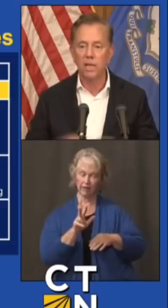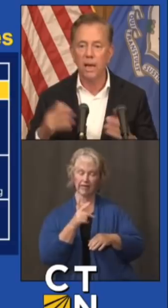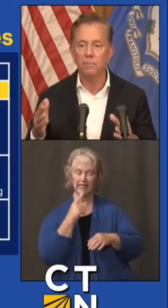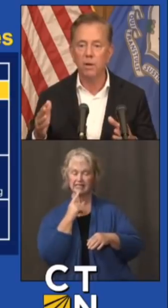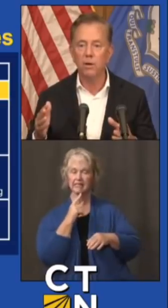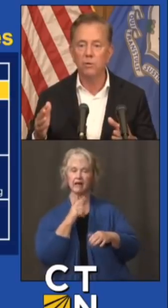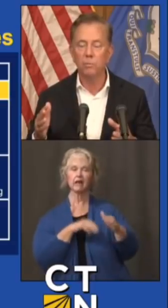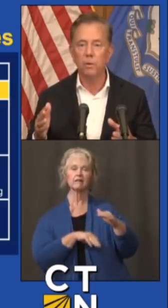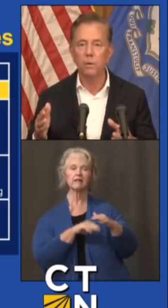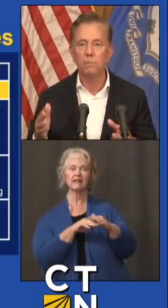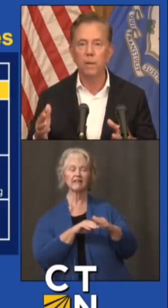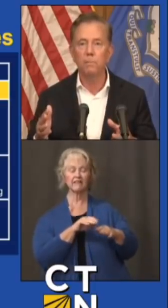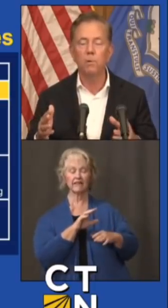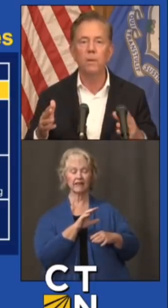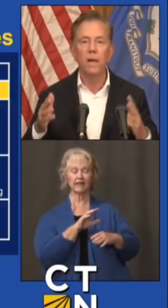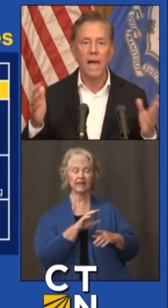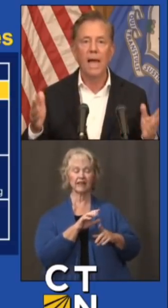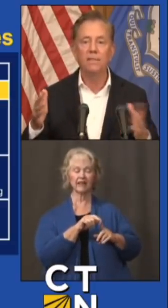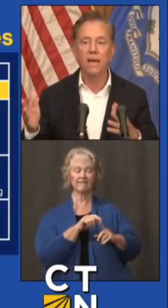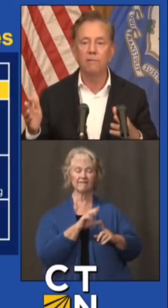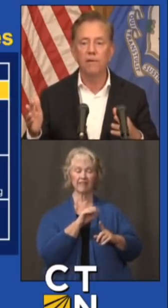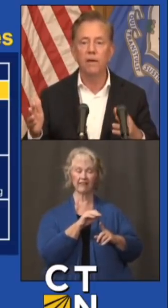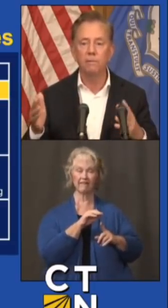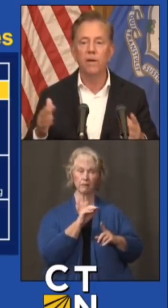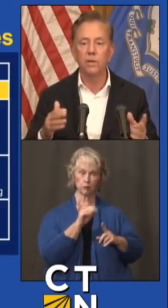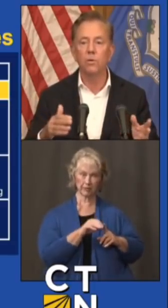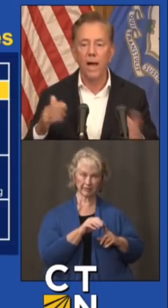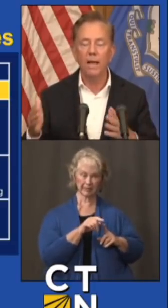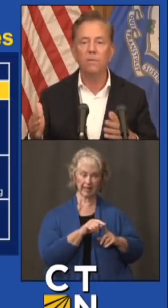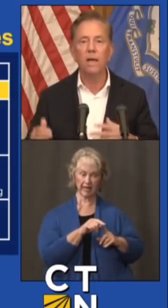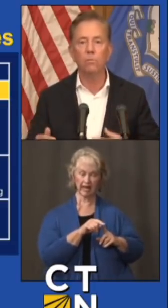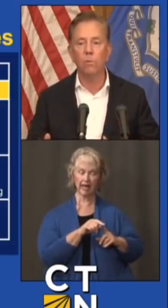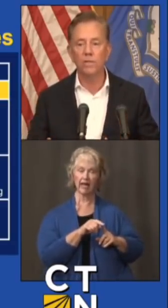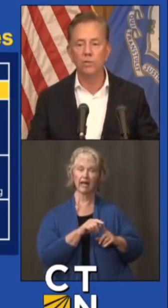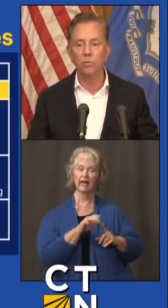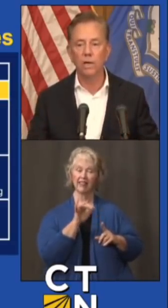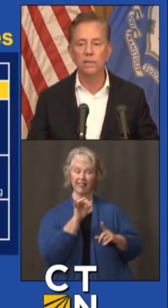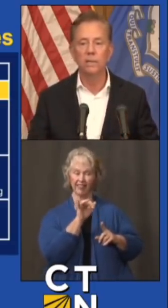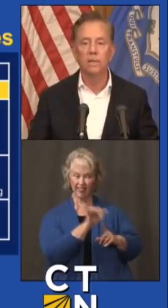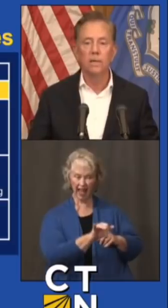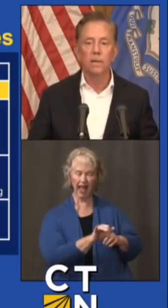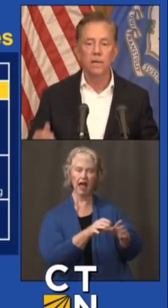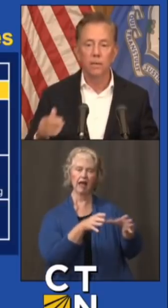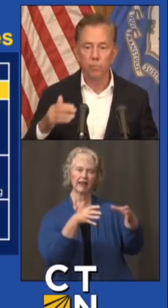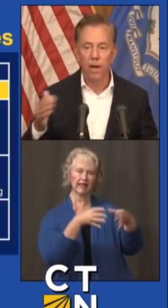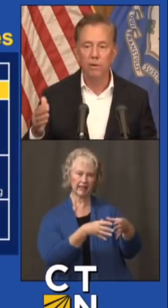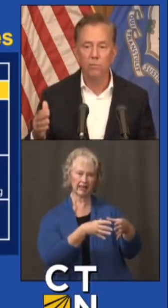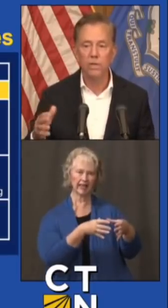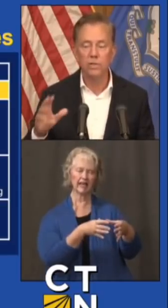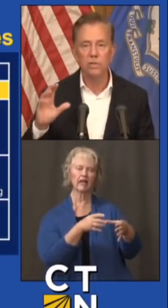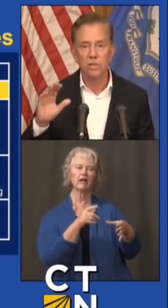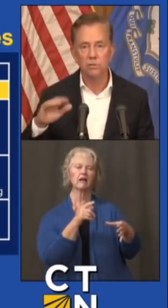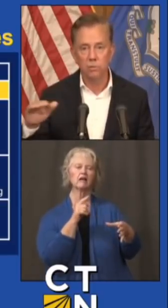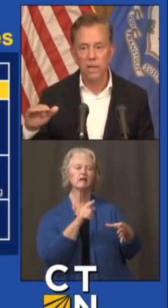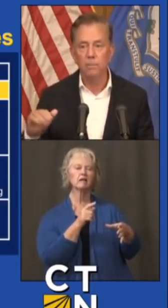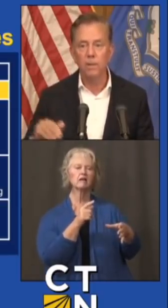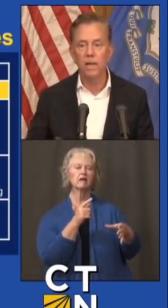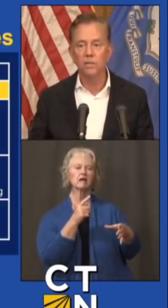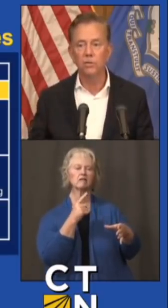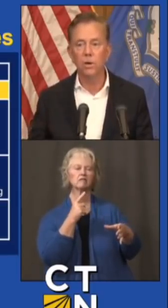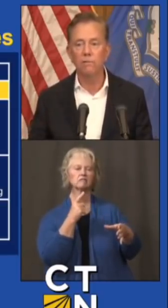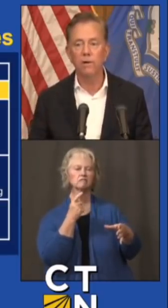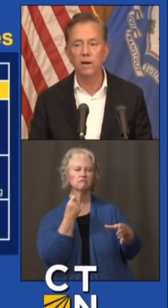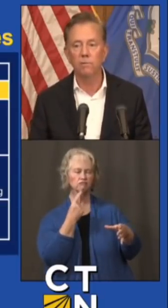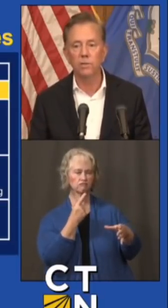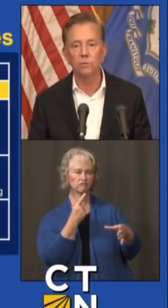capacity, capped at 100 people at that event venue, at that restaurant. In the private residences, we're keeping that